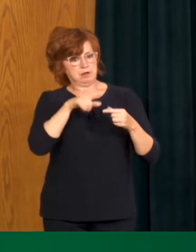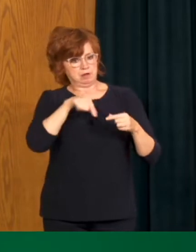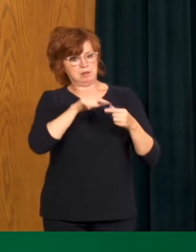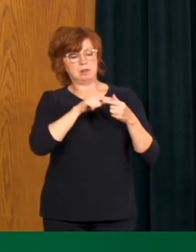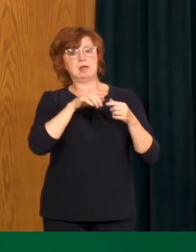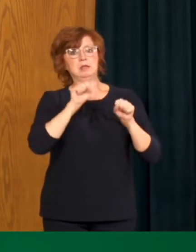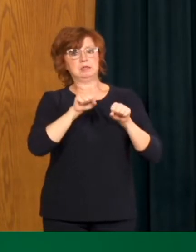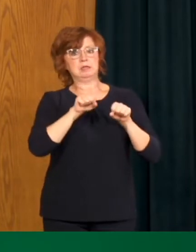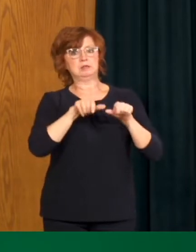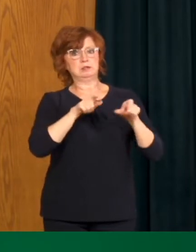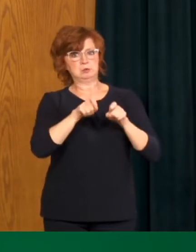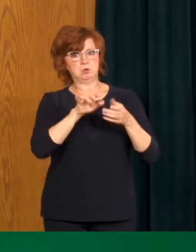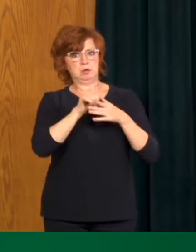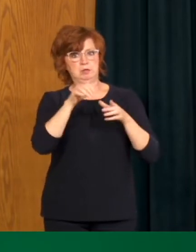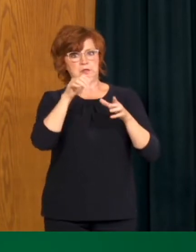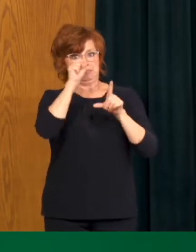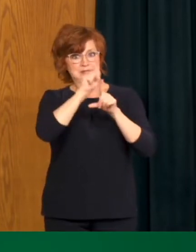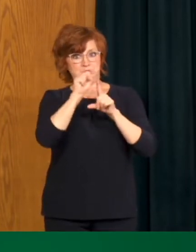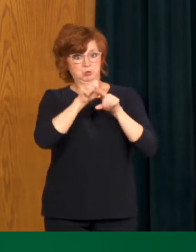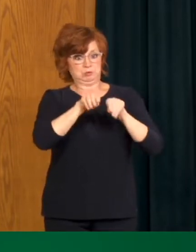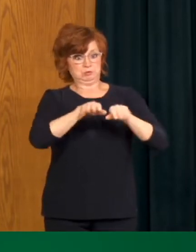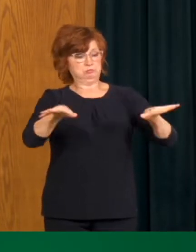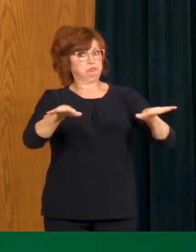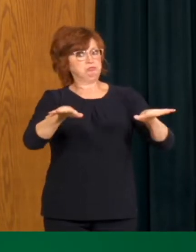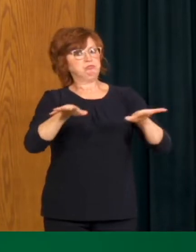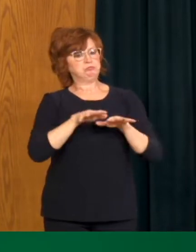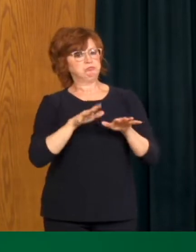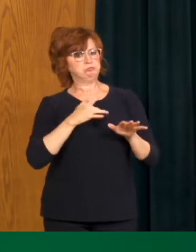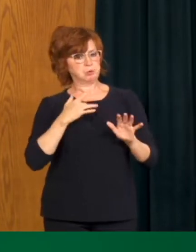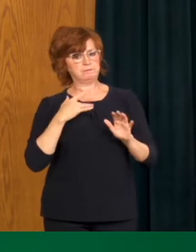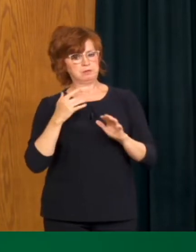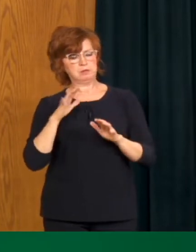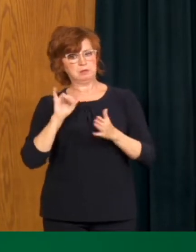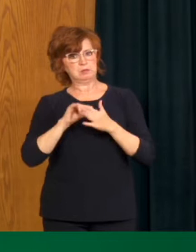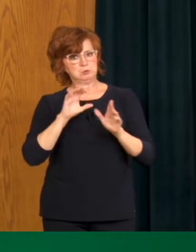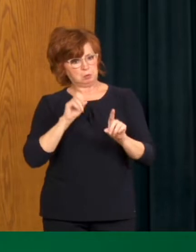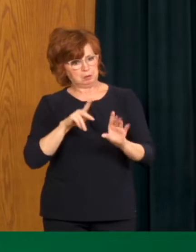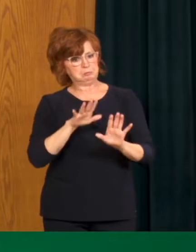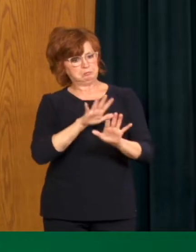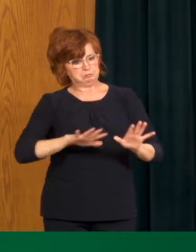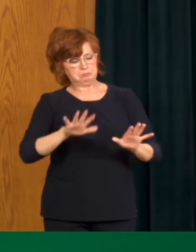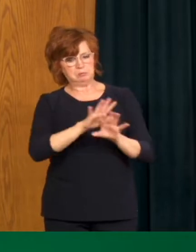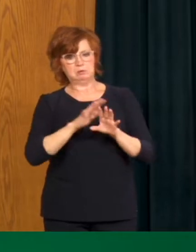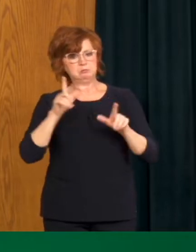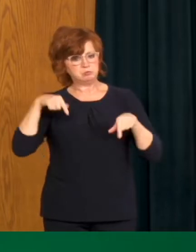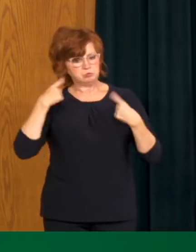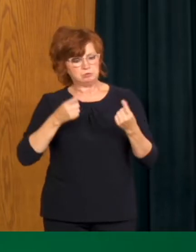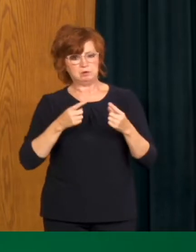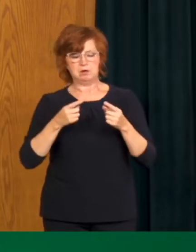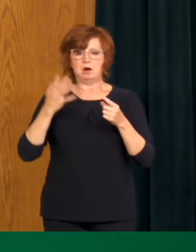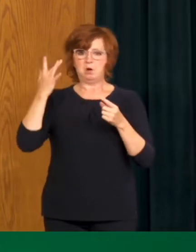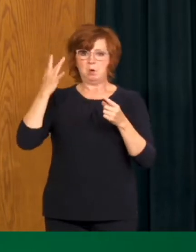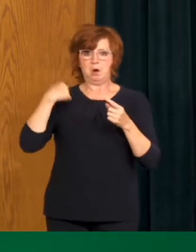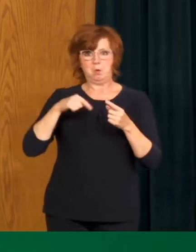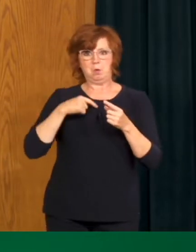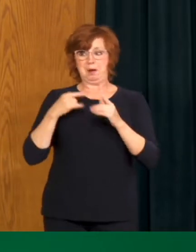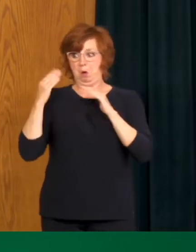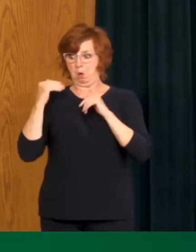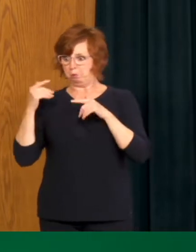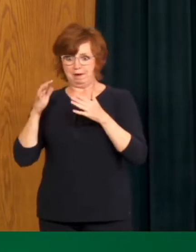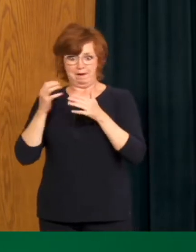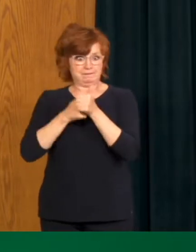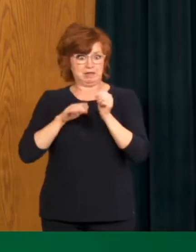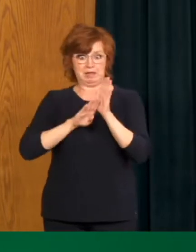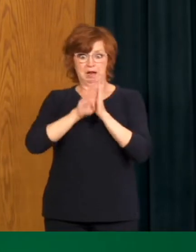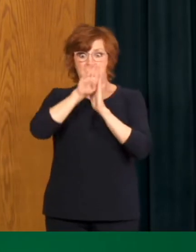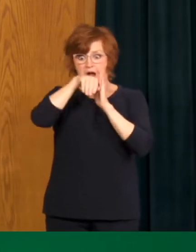is asking a lot. We had all hoped that we were through the most difficult phase of COVID-19, and with everything reopening, no one wants